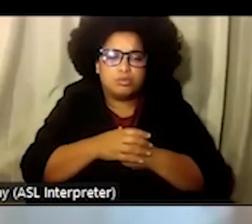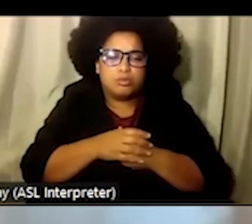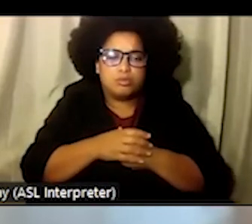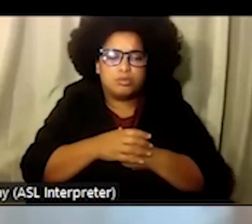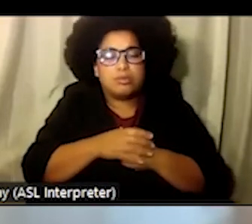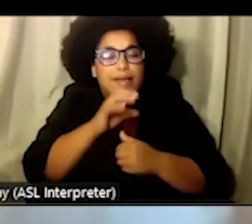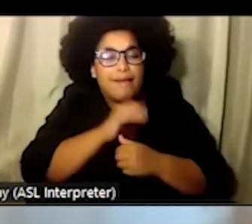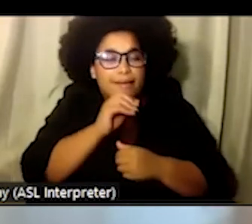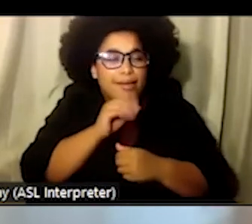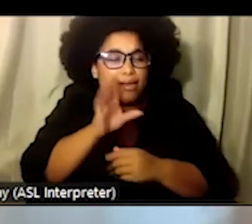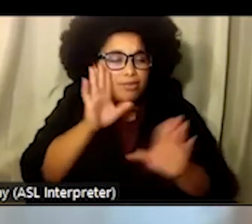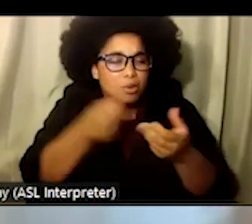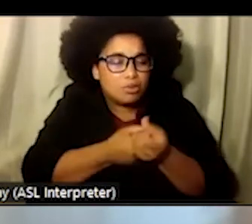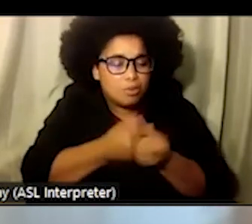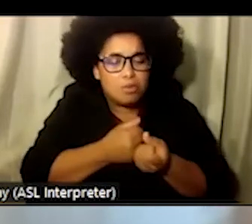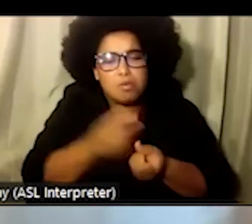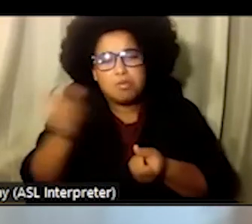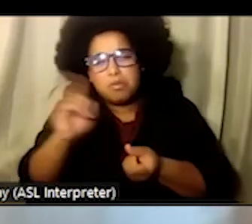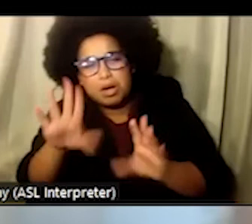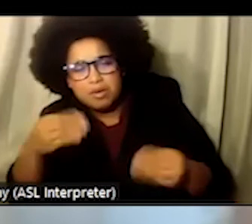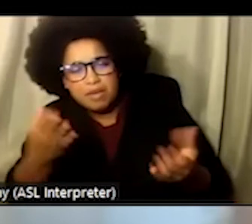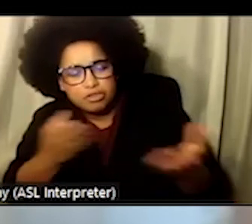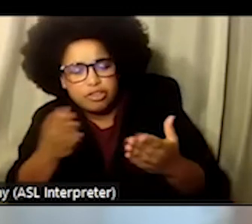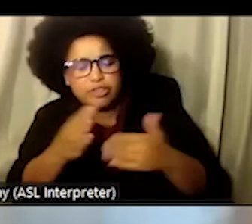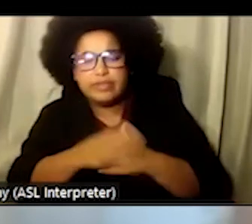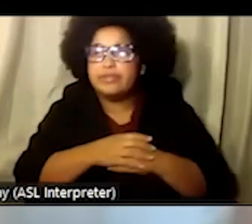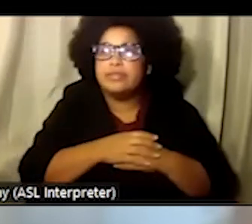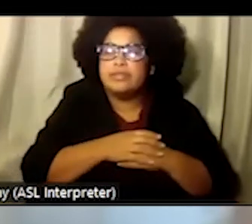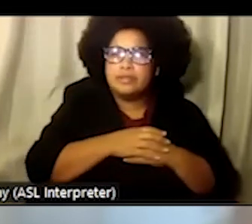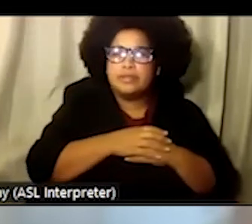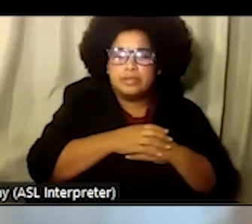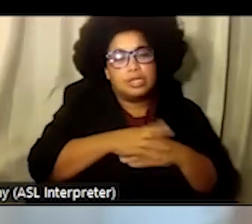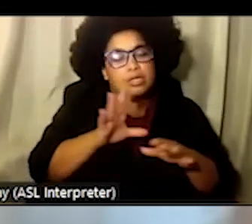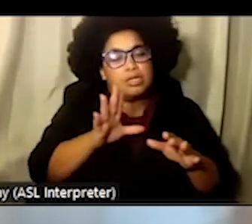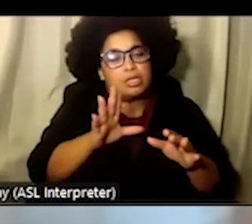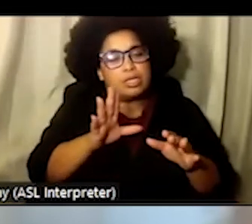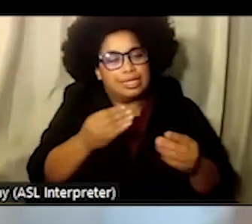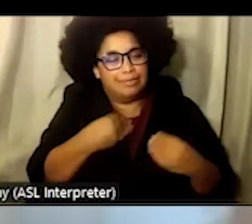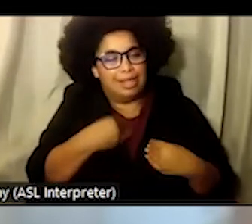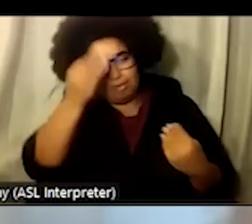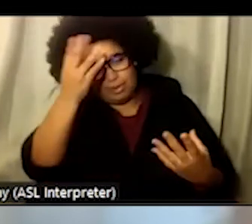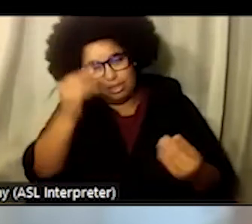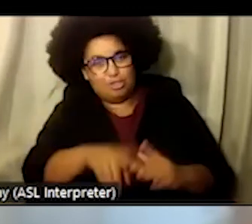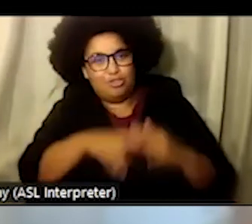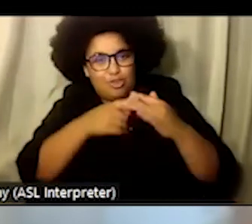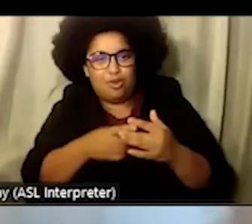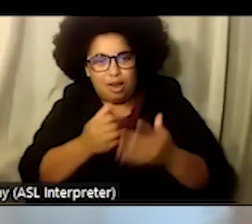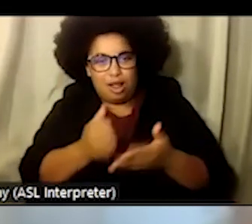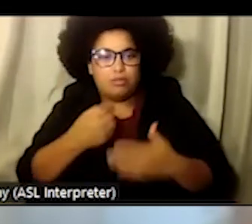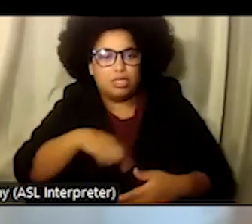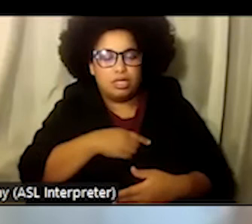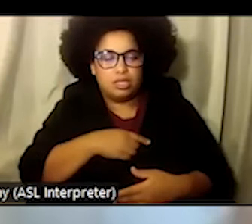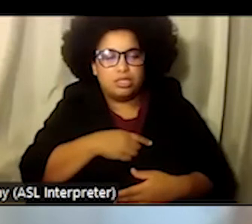ages they might be supporting, where they might be providing the service, and giving us that information at the beginning helps us